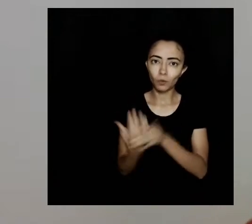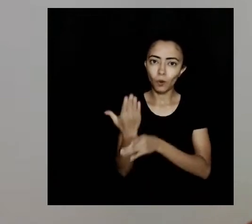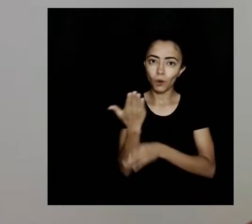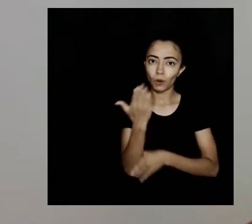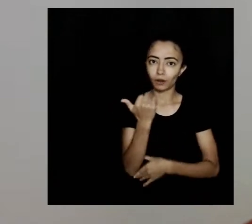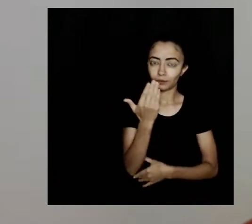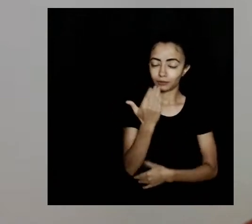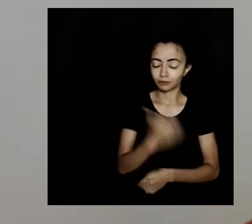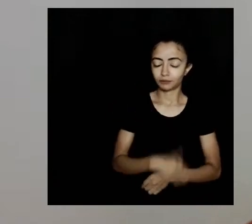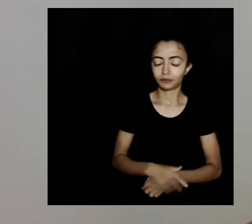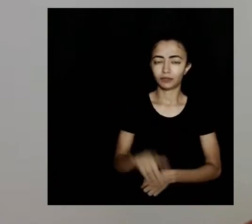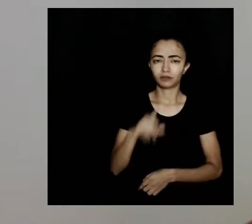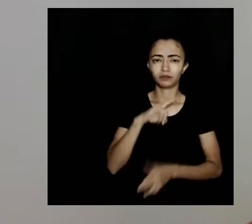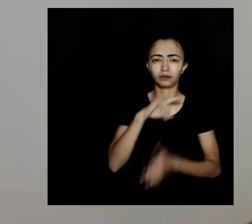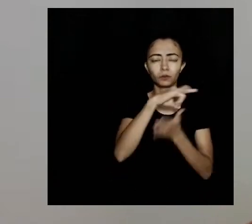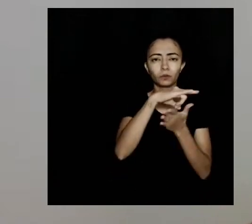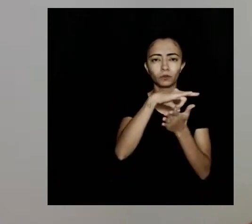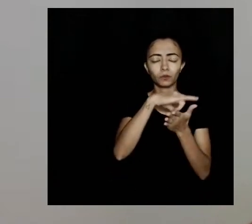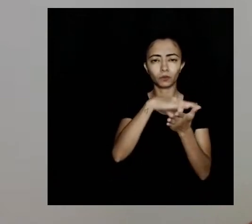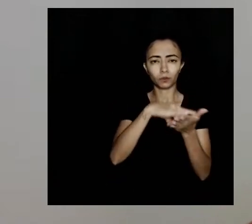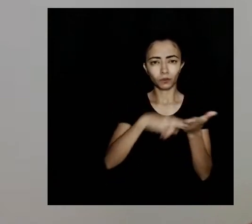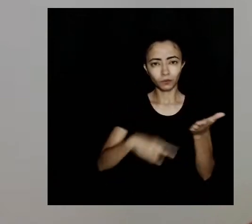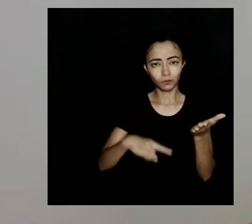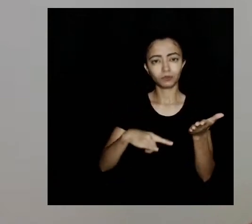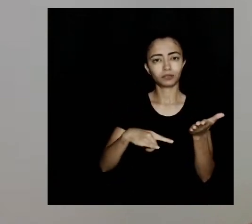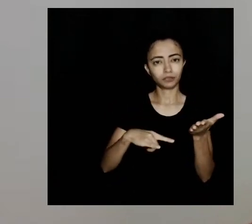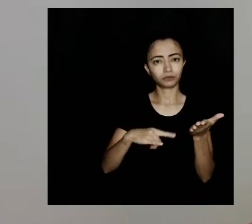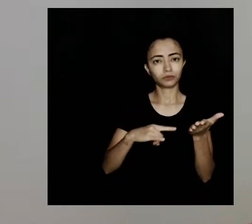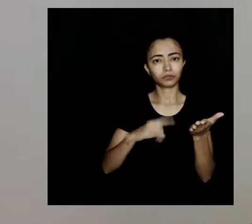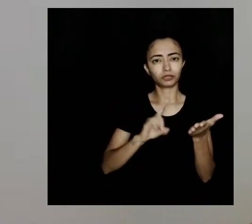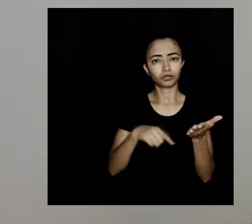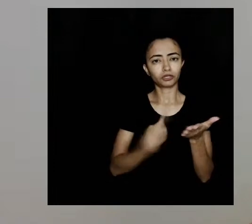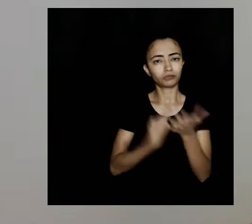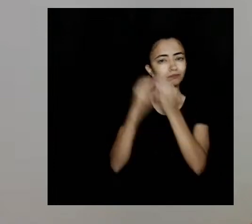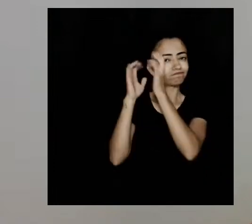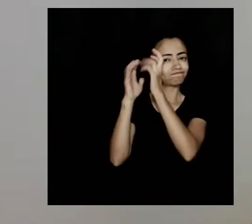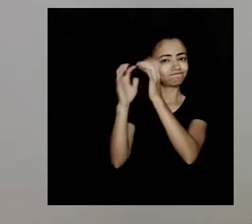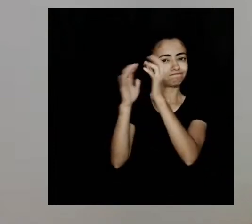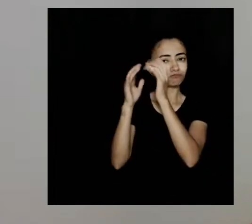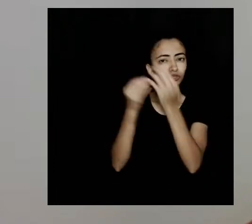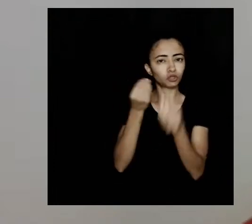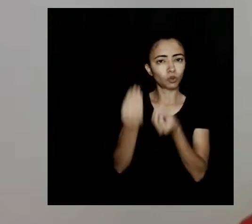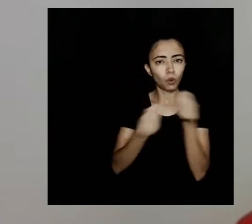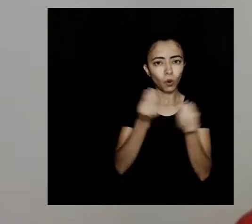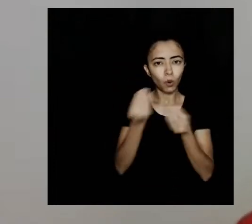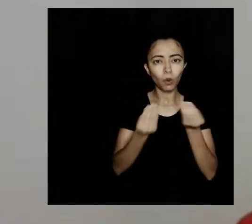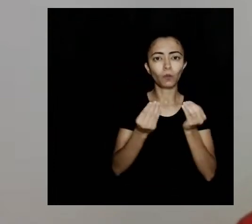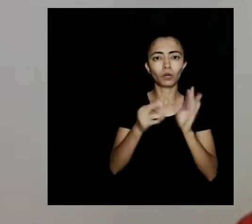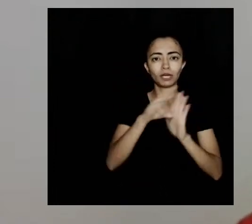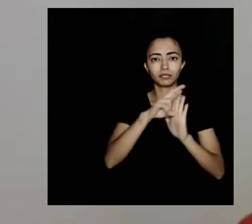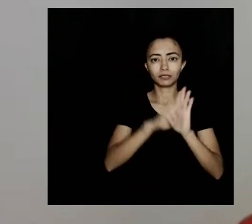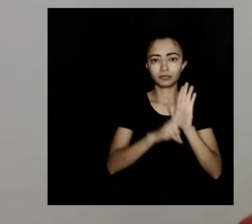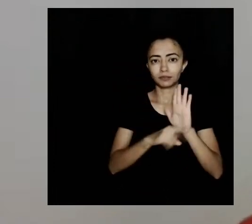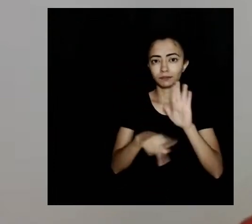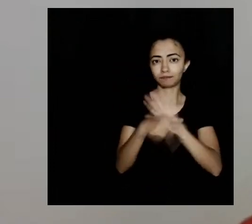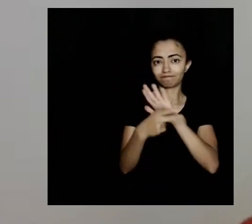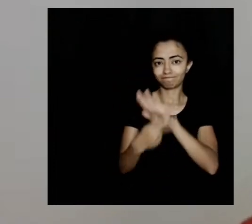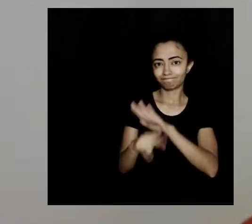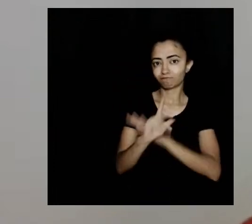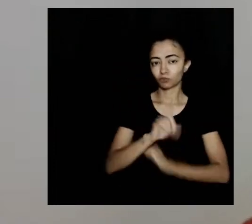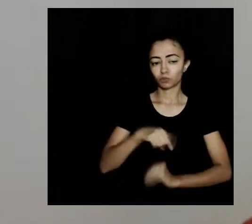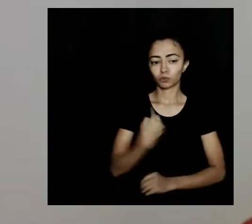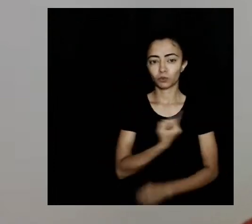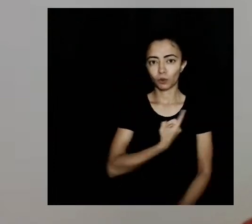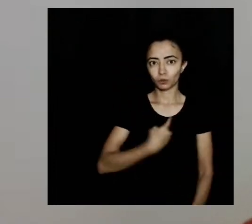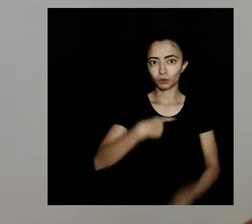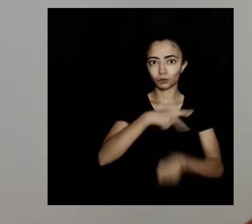is abusive on part of the food industry. This is something that brings me to think about our